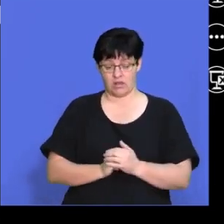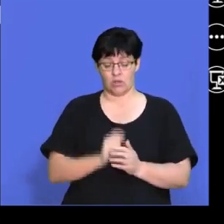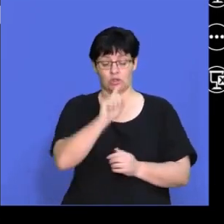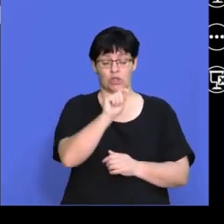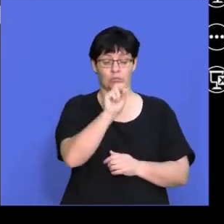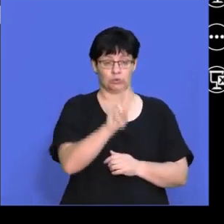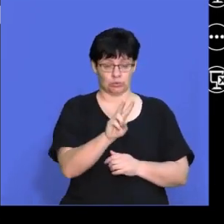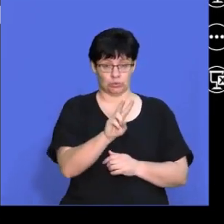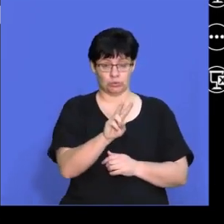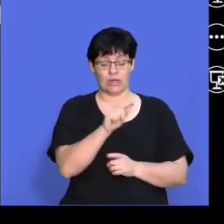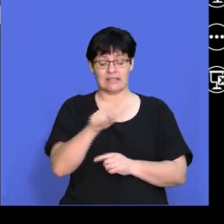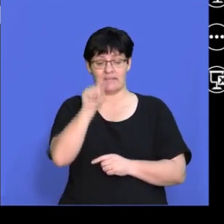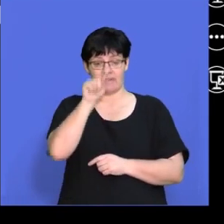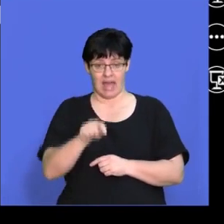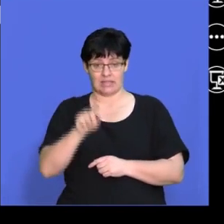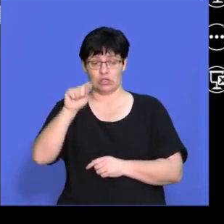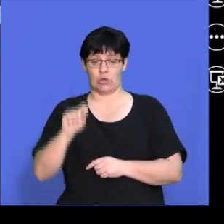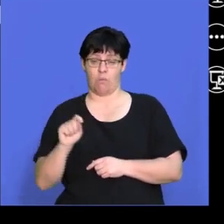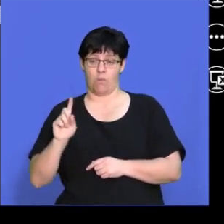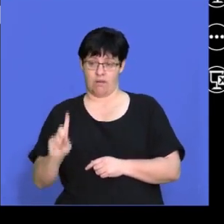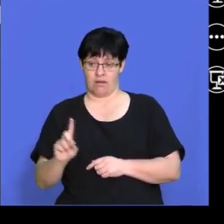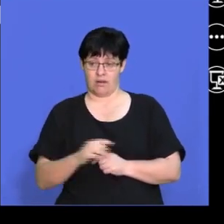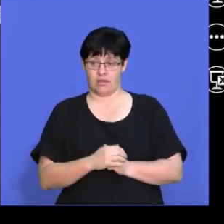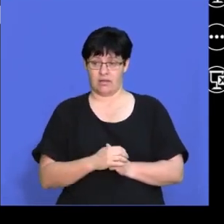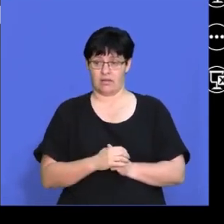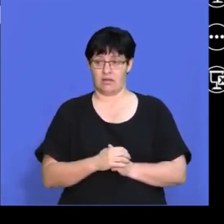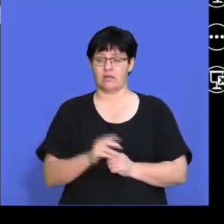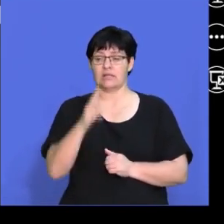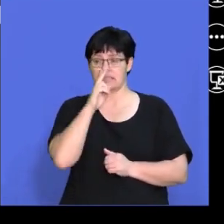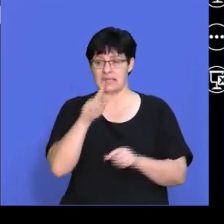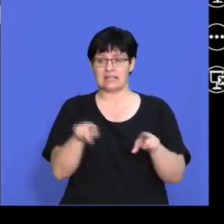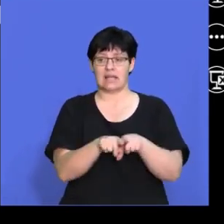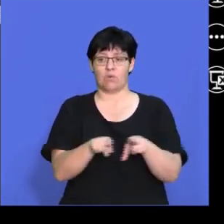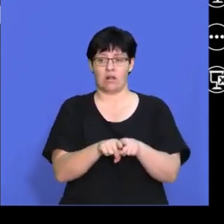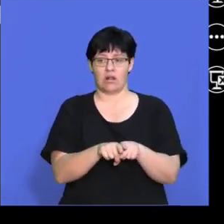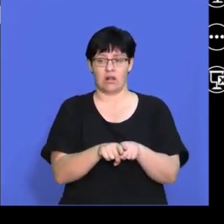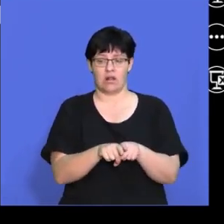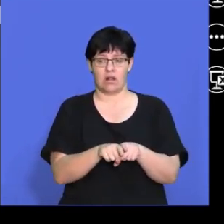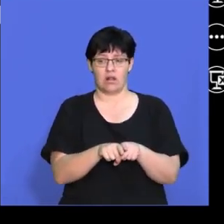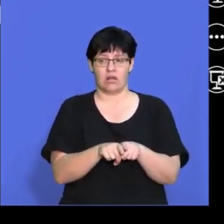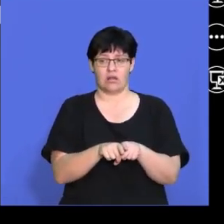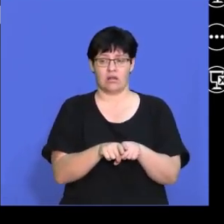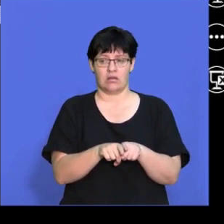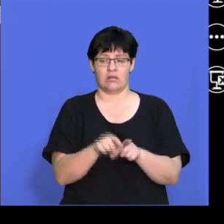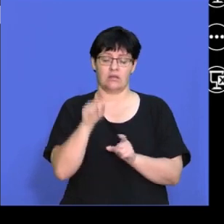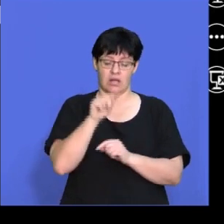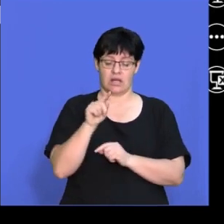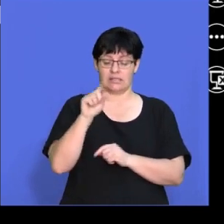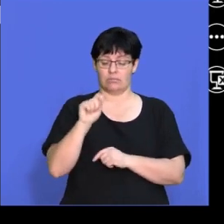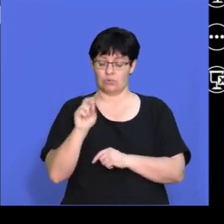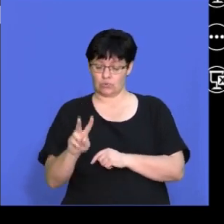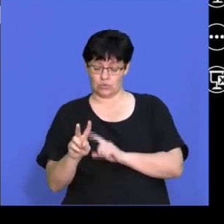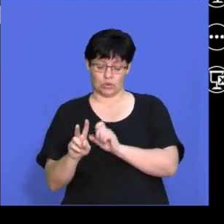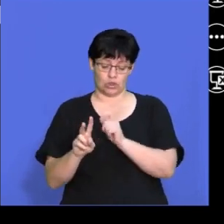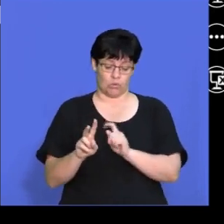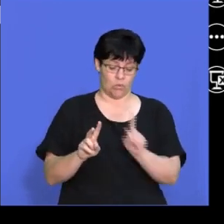term 2 divided by term 1. And we can see that that is equal to, there's term 2 and there's